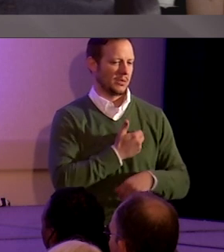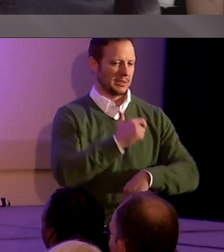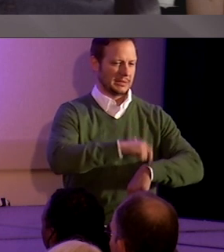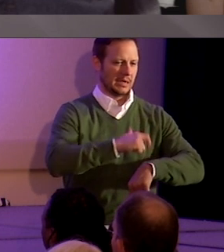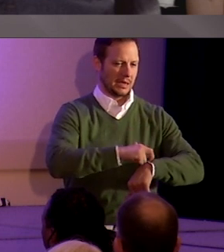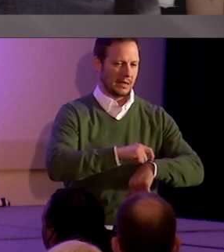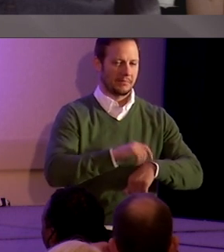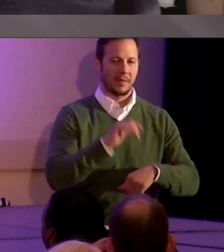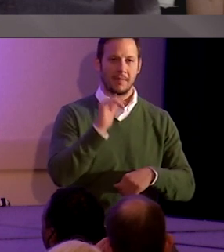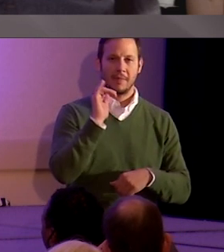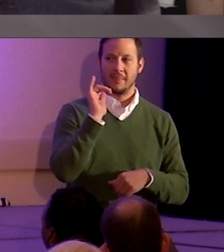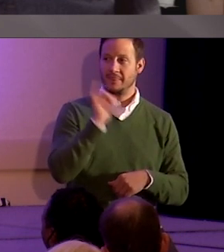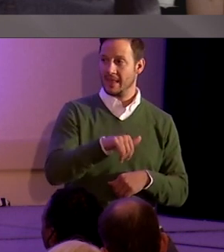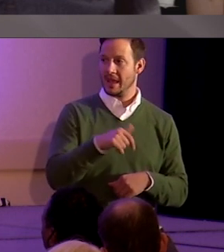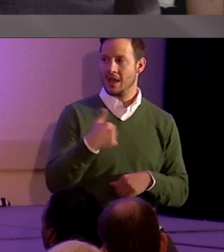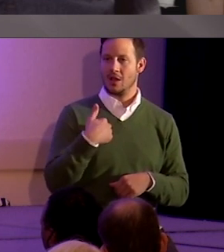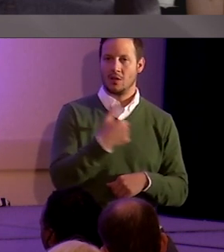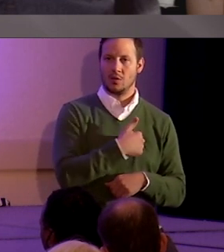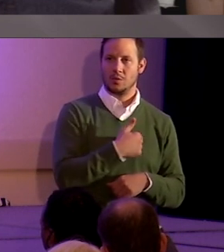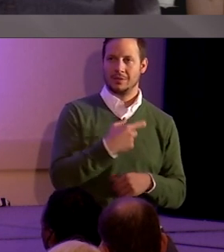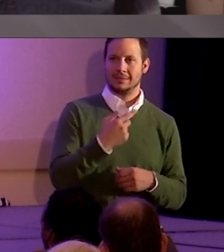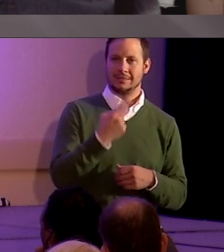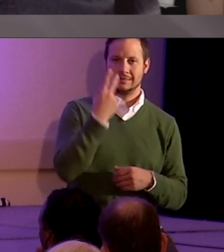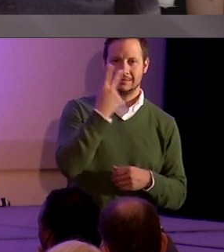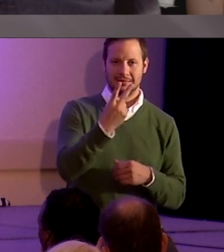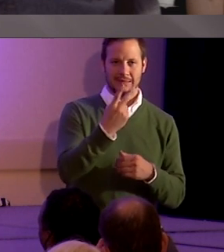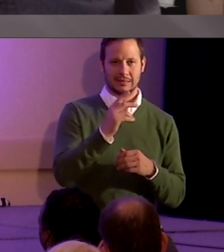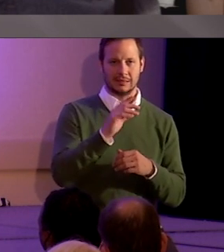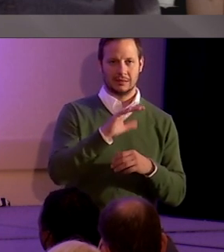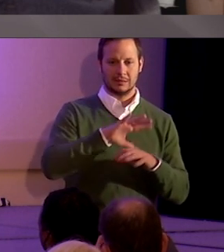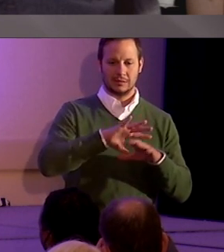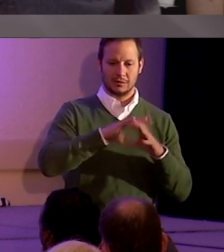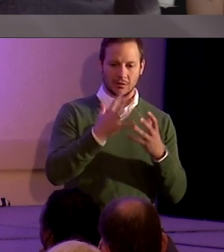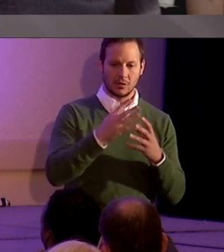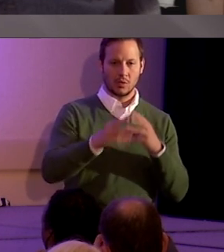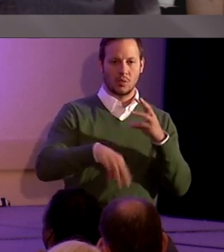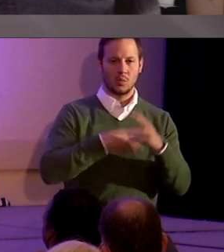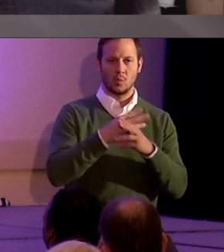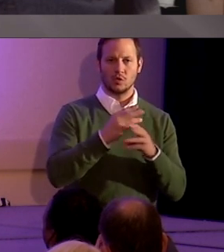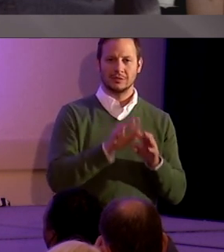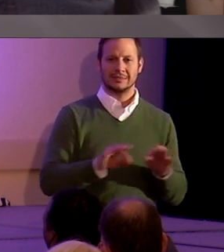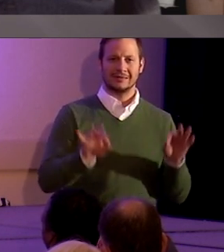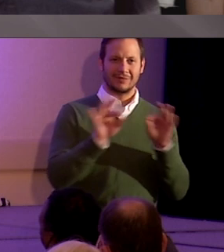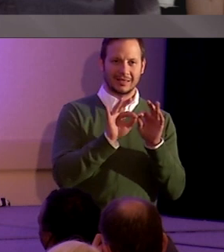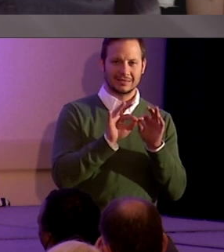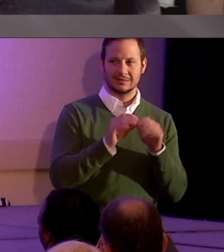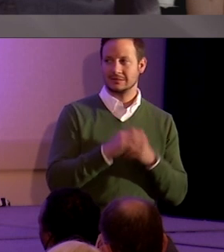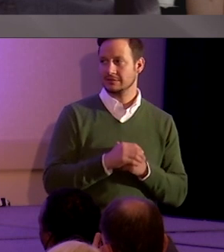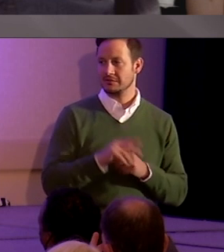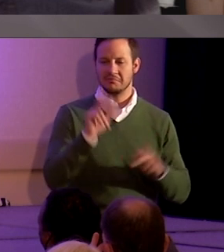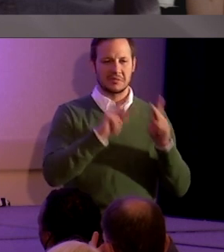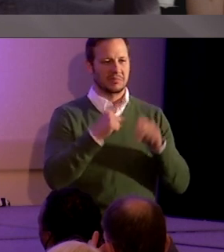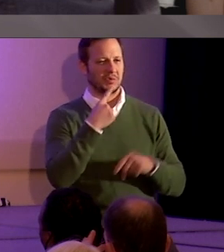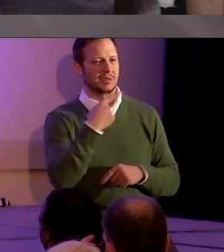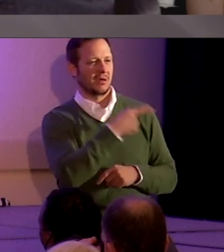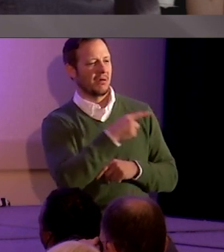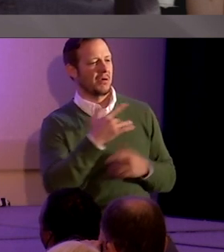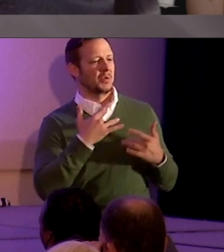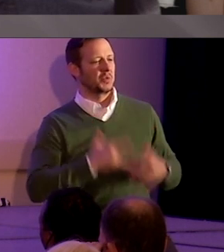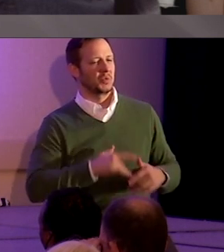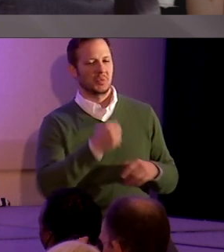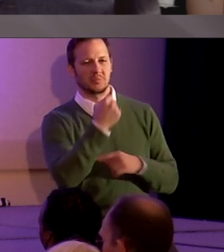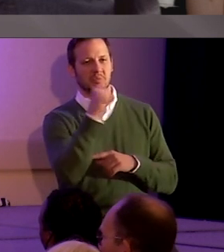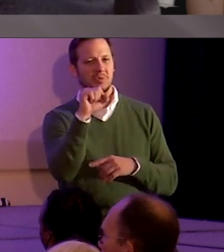give nude protest universal significance. Detractors who criticize nude protests taking place in the